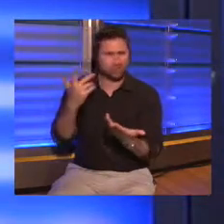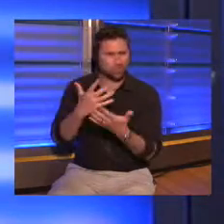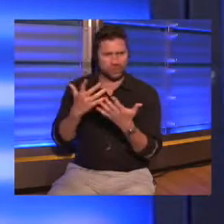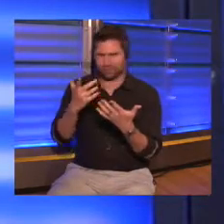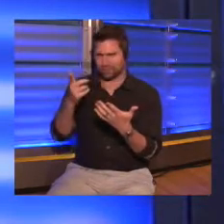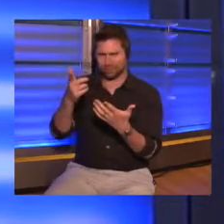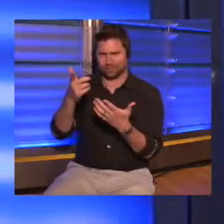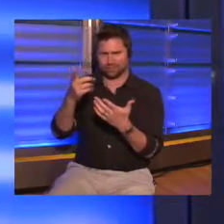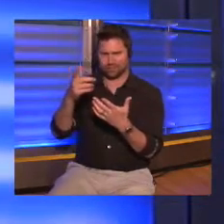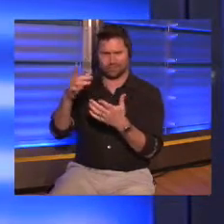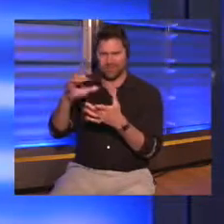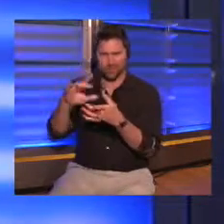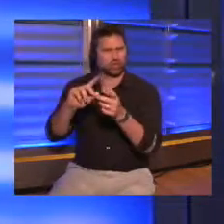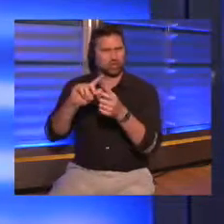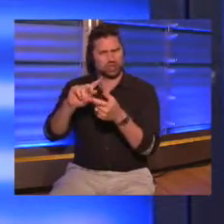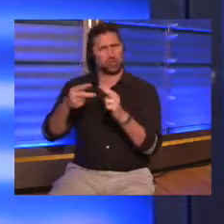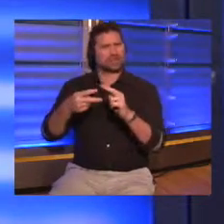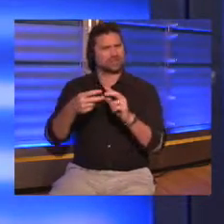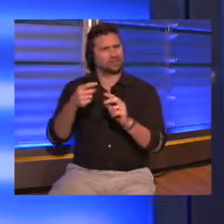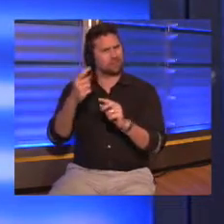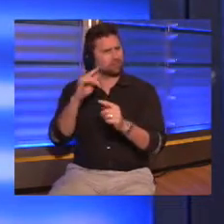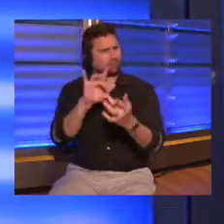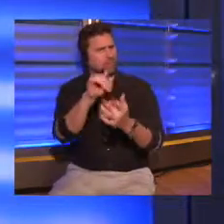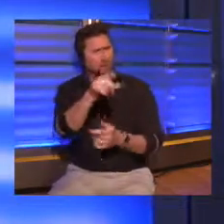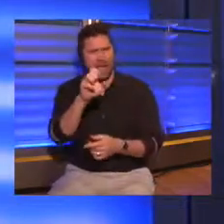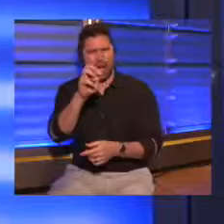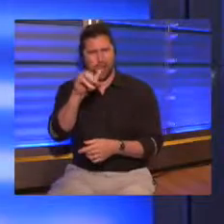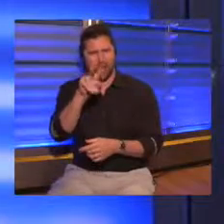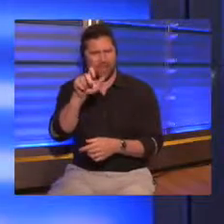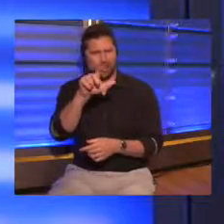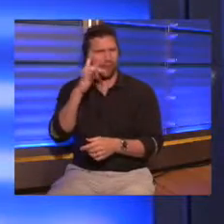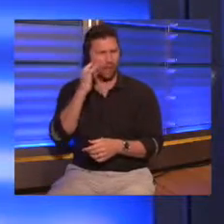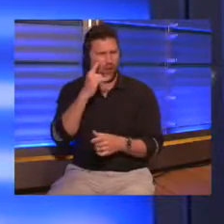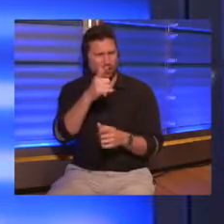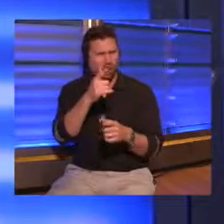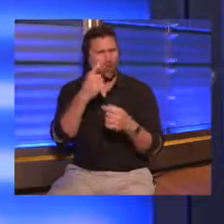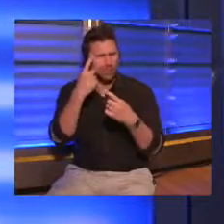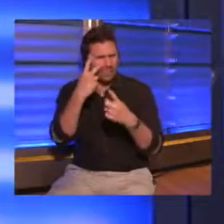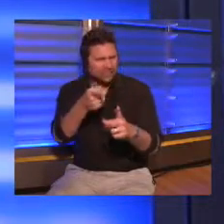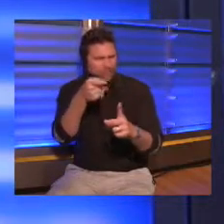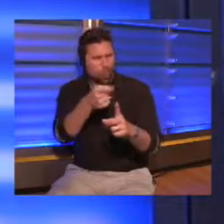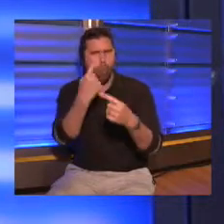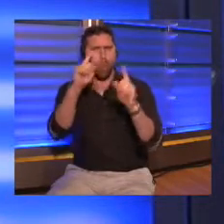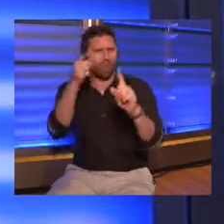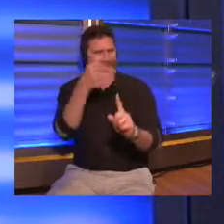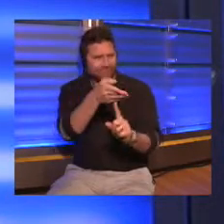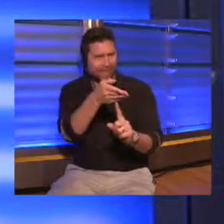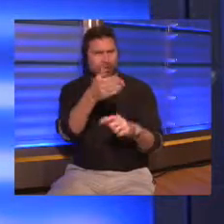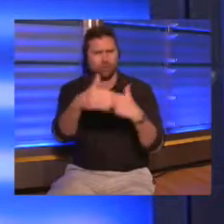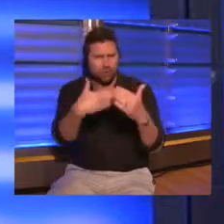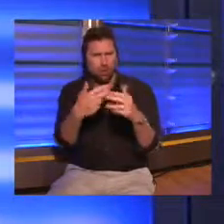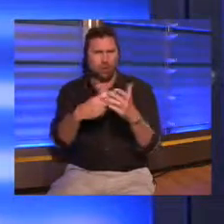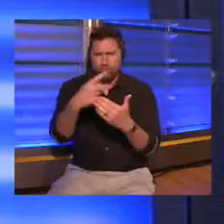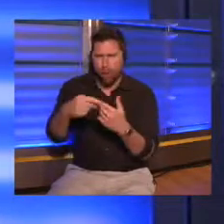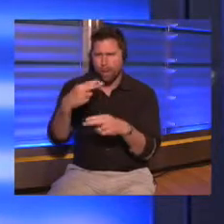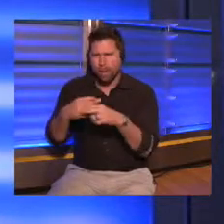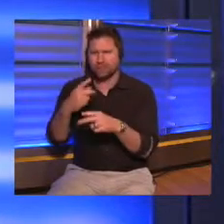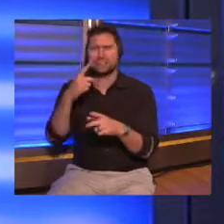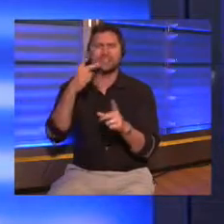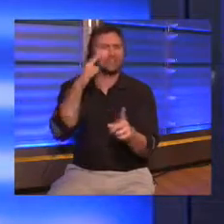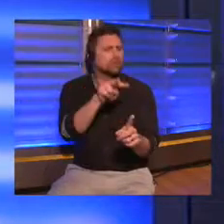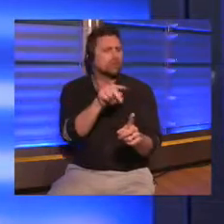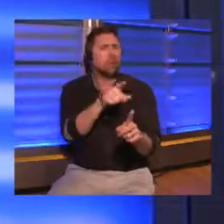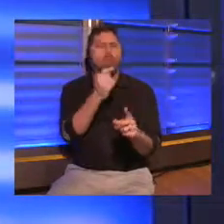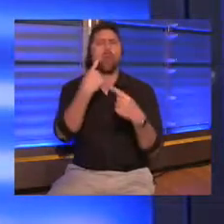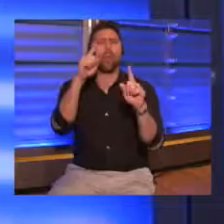Emeryville, California. And we asked them, we said, hey, here's what works in Emeryville. Those programs I talked about earlier, some of those things. I said, here's what works in